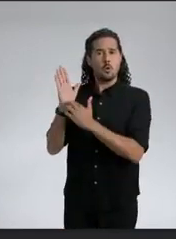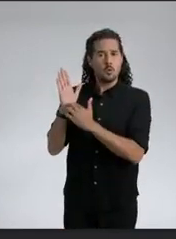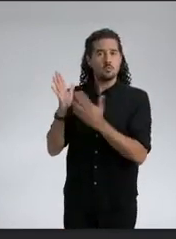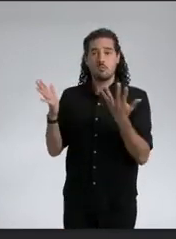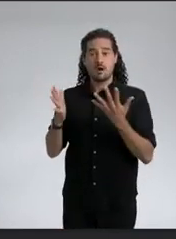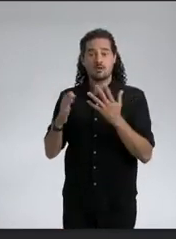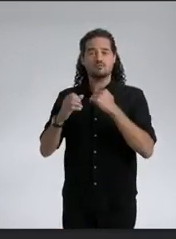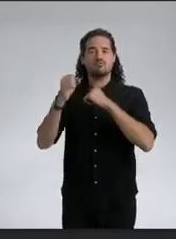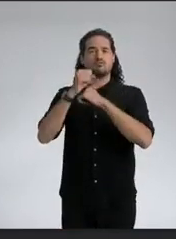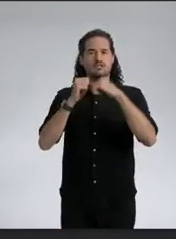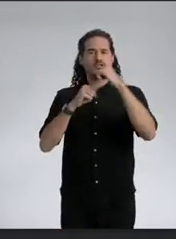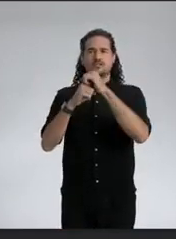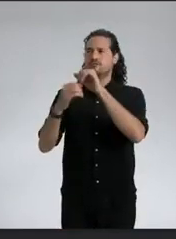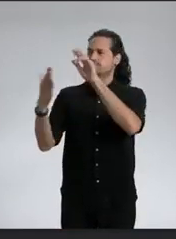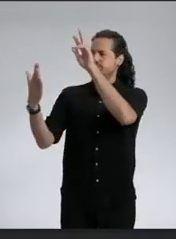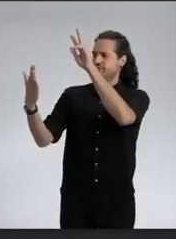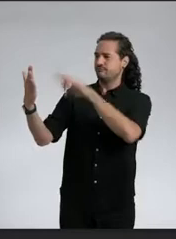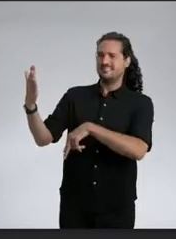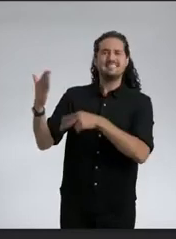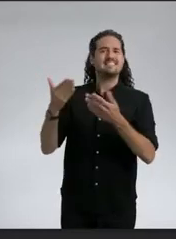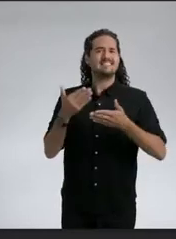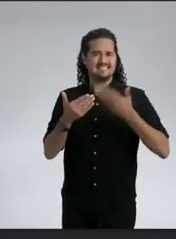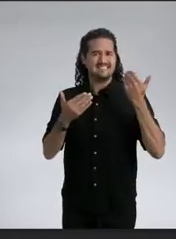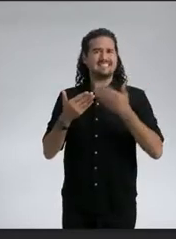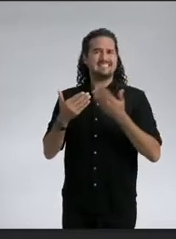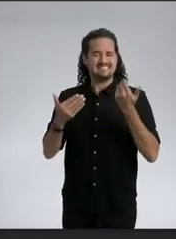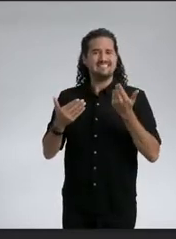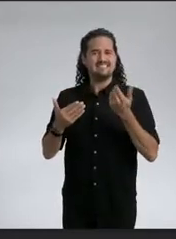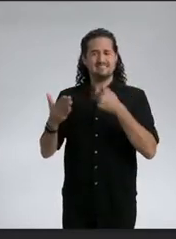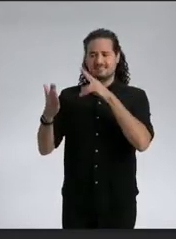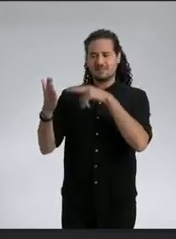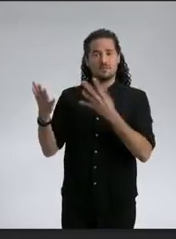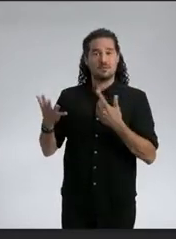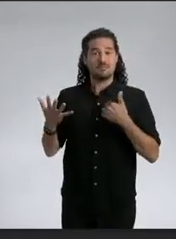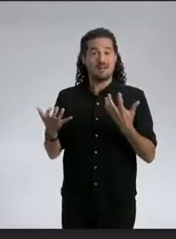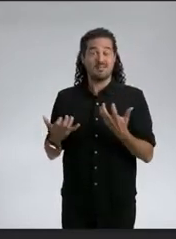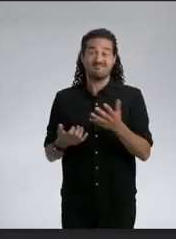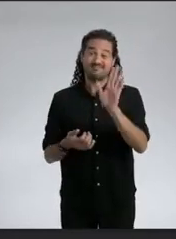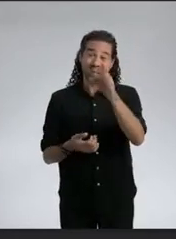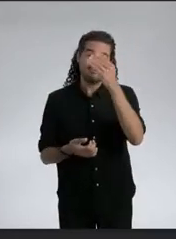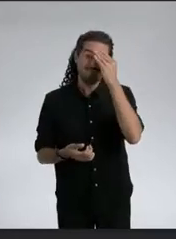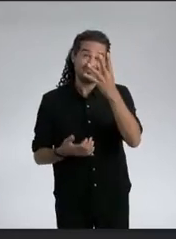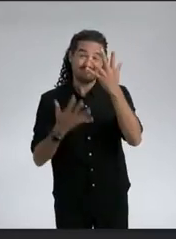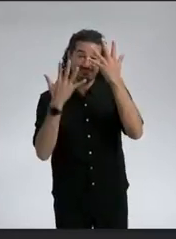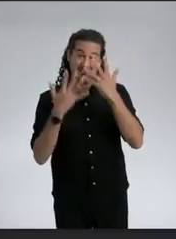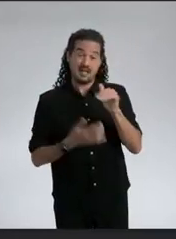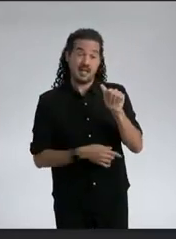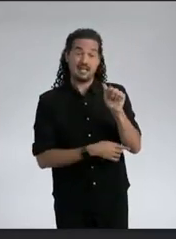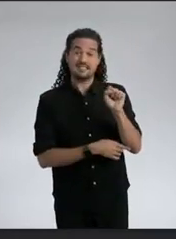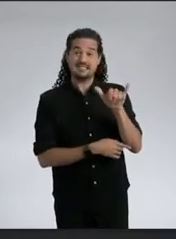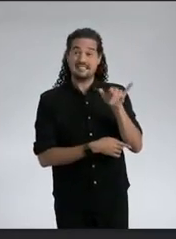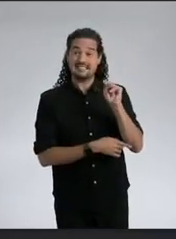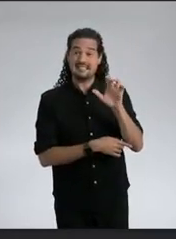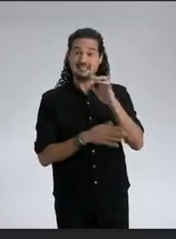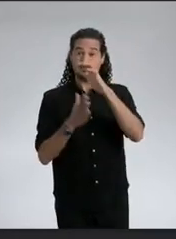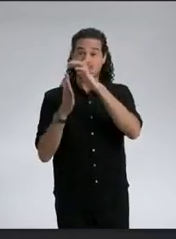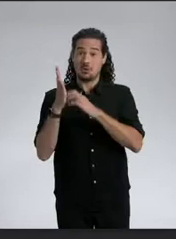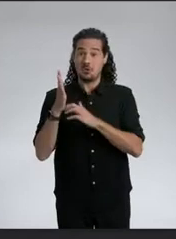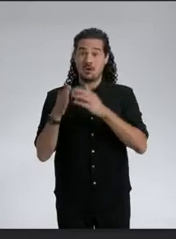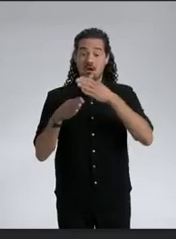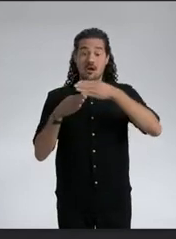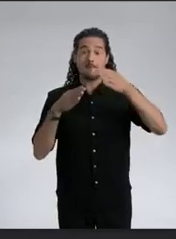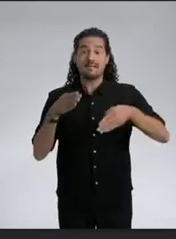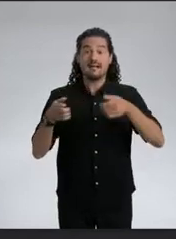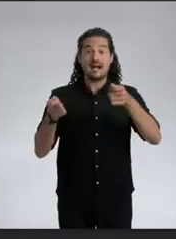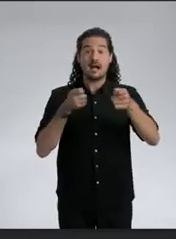do. Unfortunately, most of today's asynchronous code uses completion handlers that are unstructured and hard